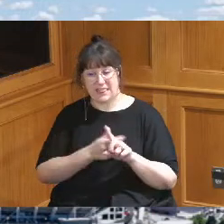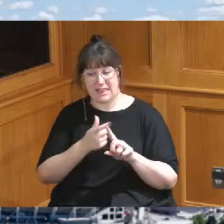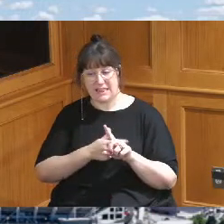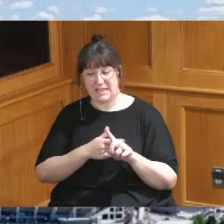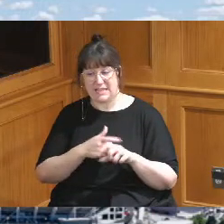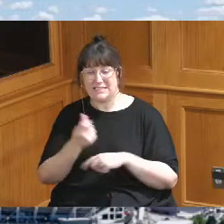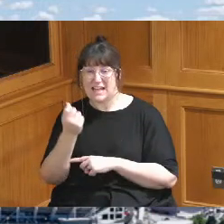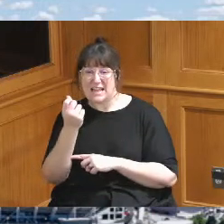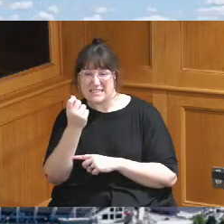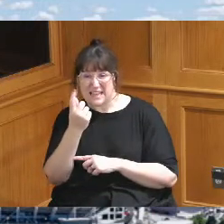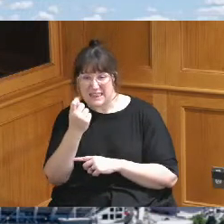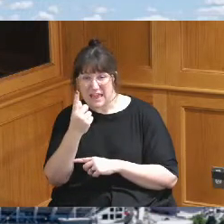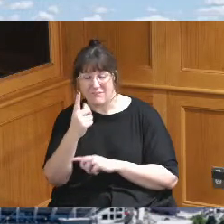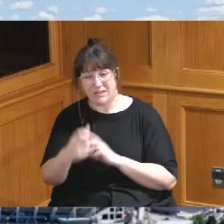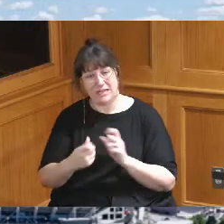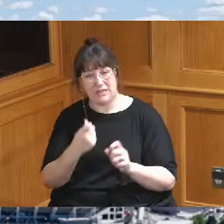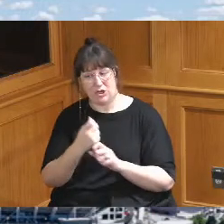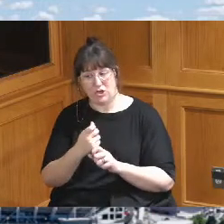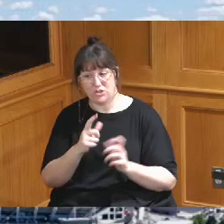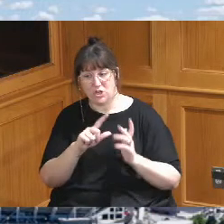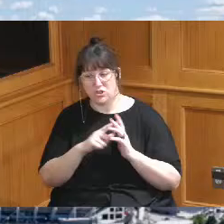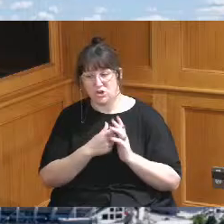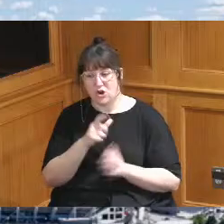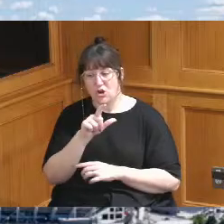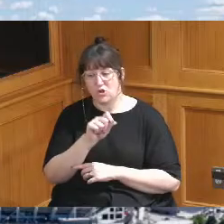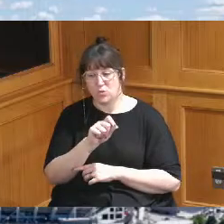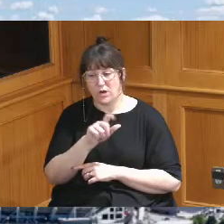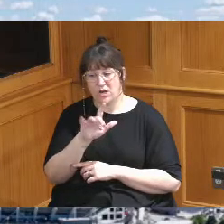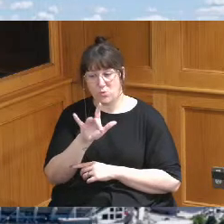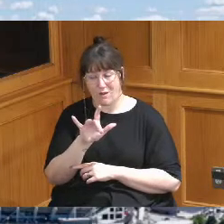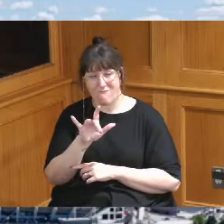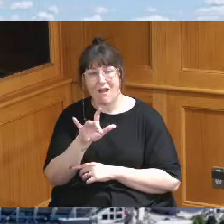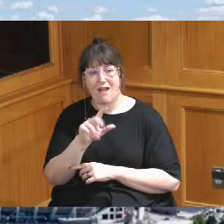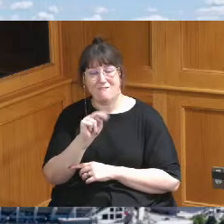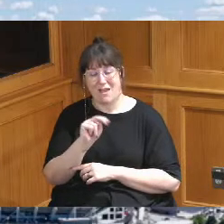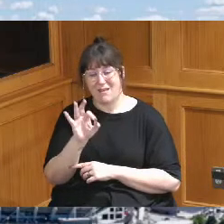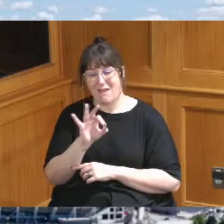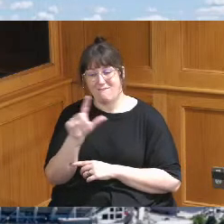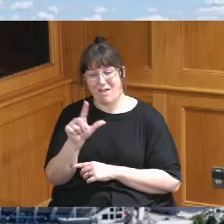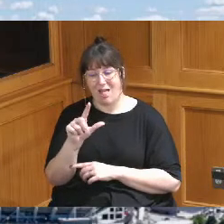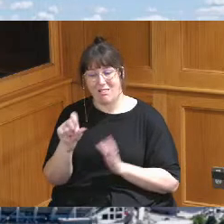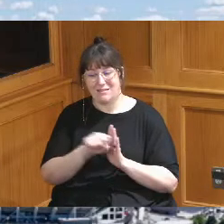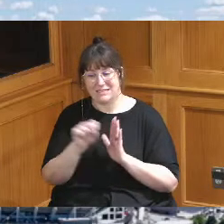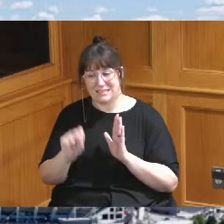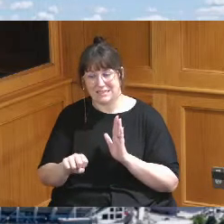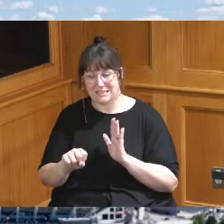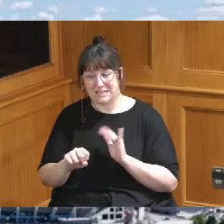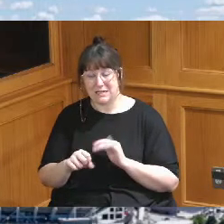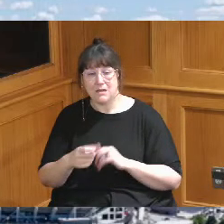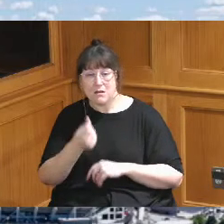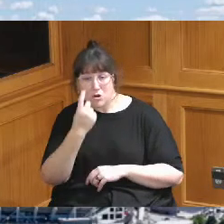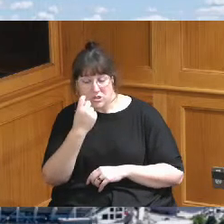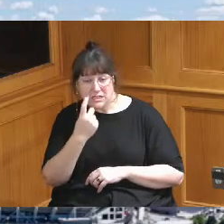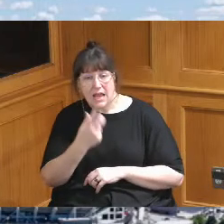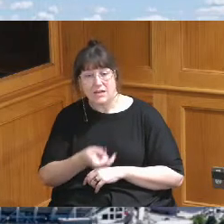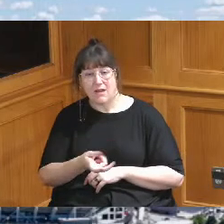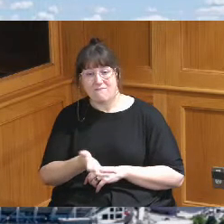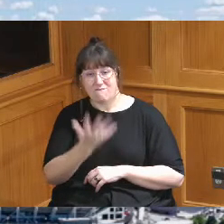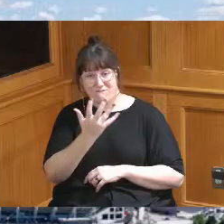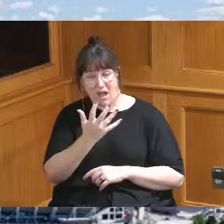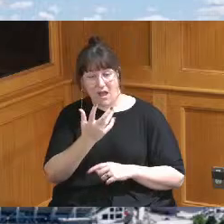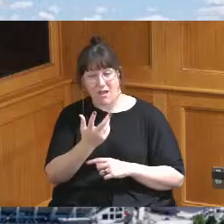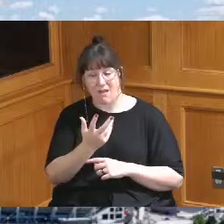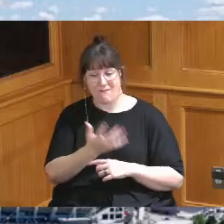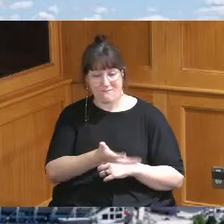is 11 years, beginning in the 2025 season. It contains 5 two-year extensions, meaning the total possible lease